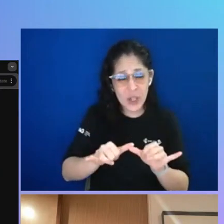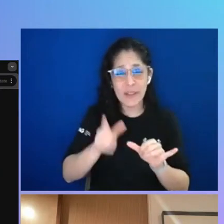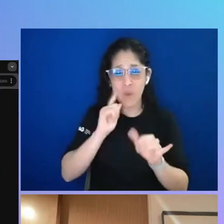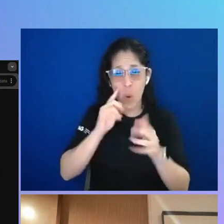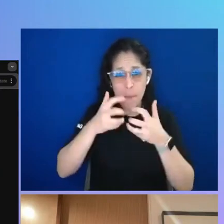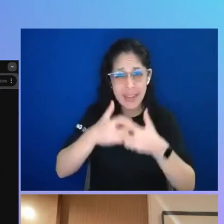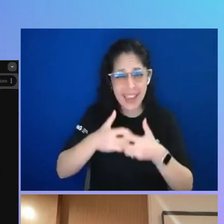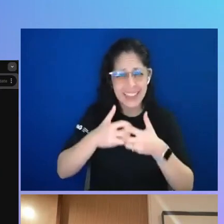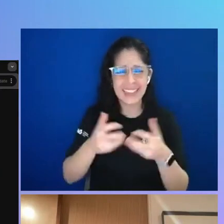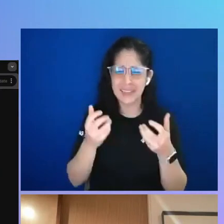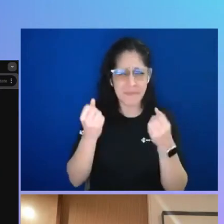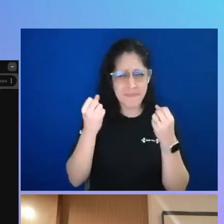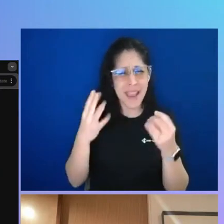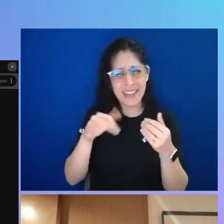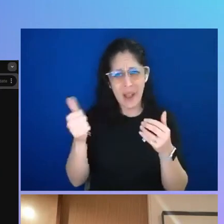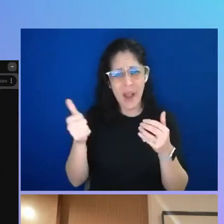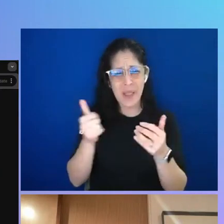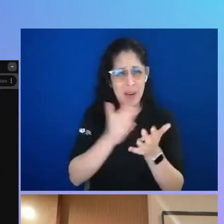forgetting.